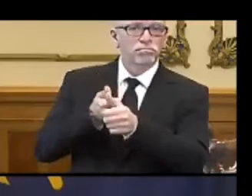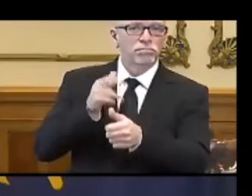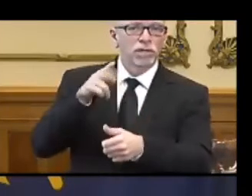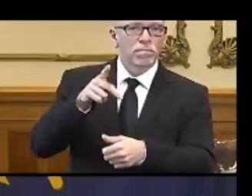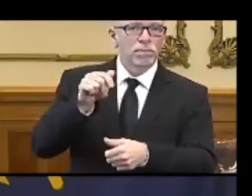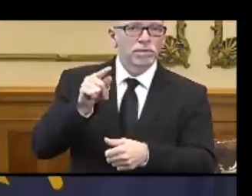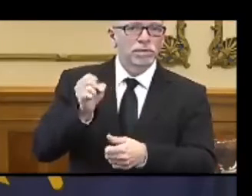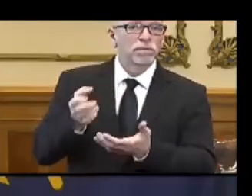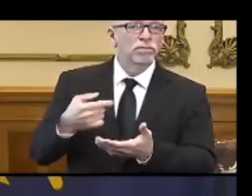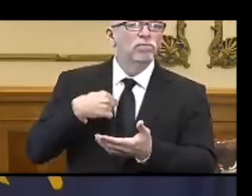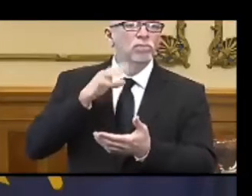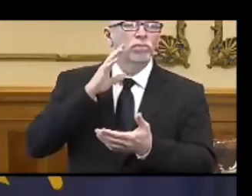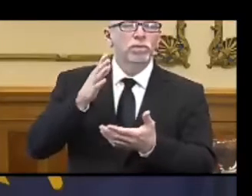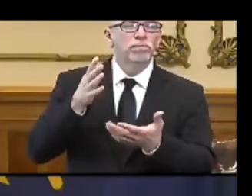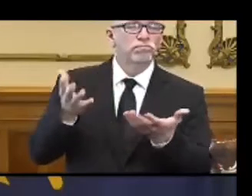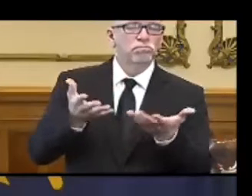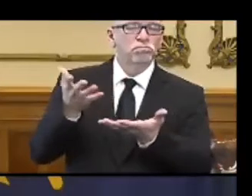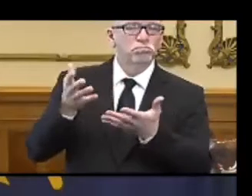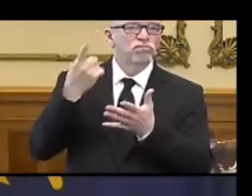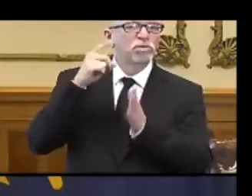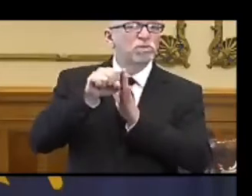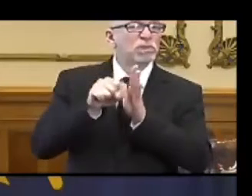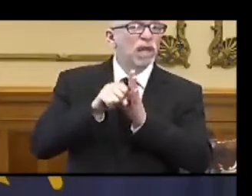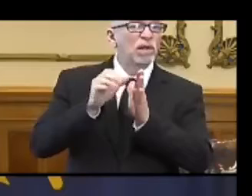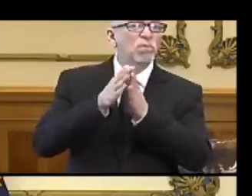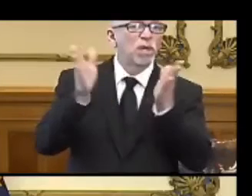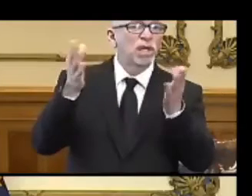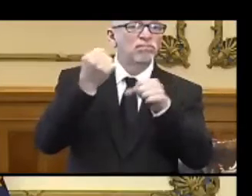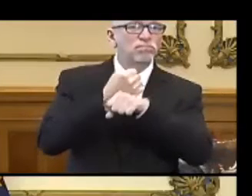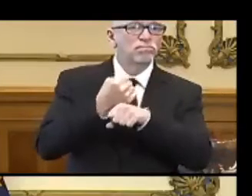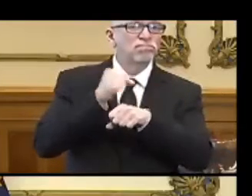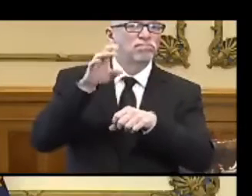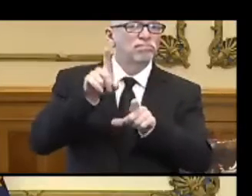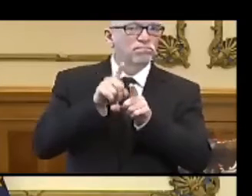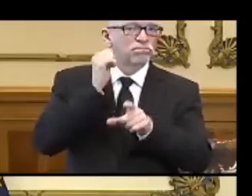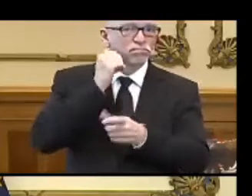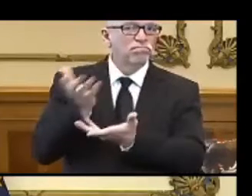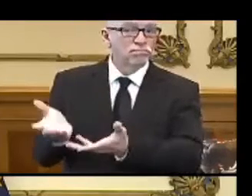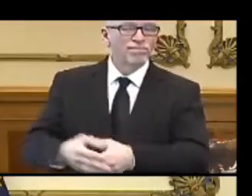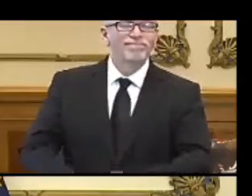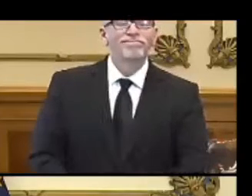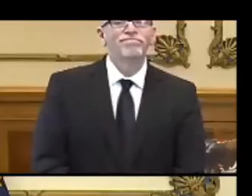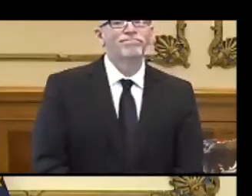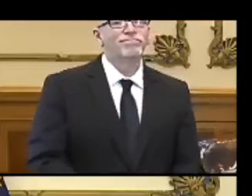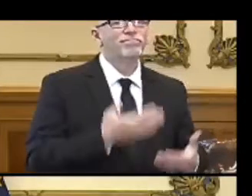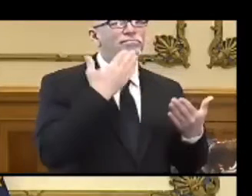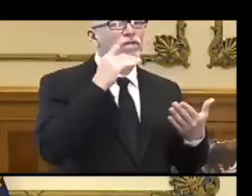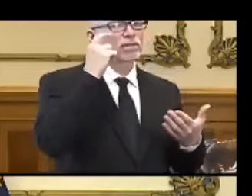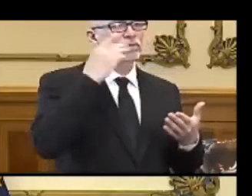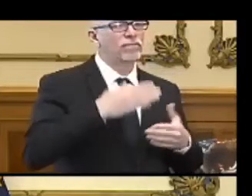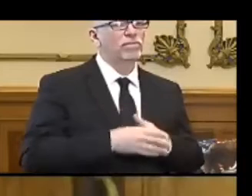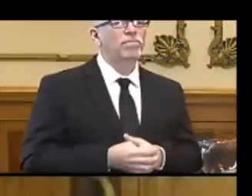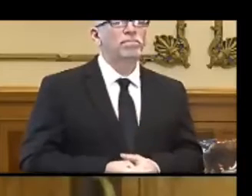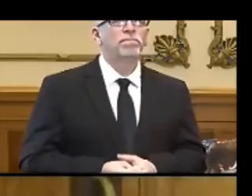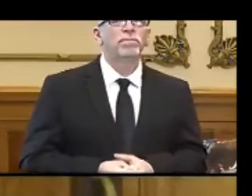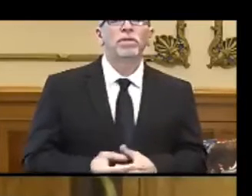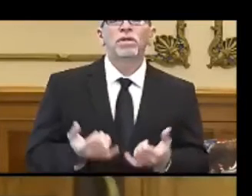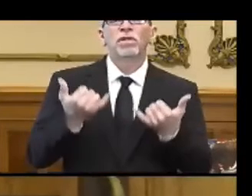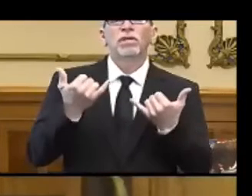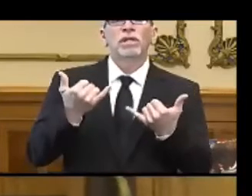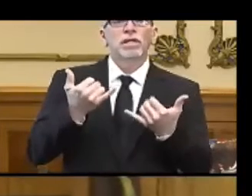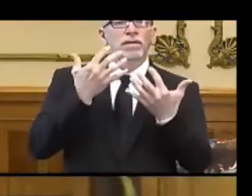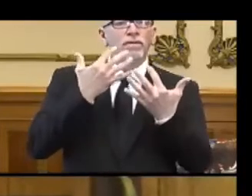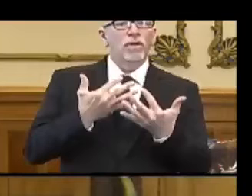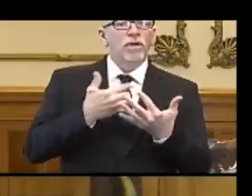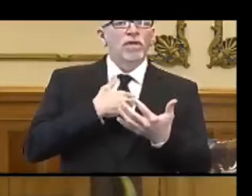on a more global or statewide scale, if you'd be so kind to share. Yeah, thank you, Governor. Today,